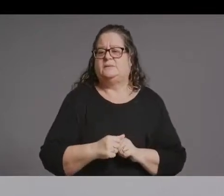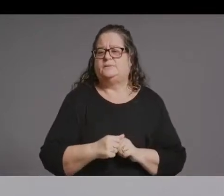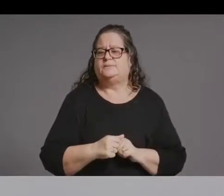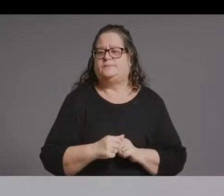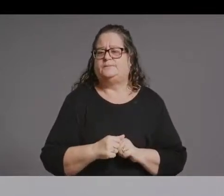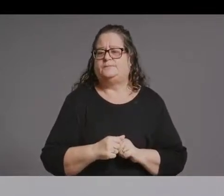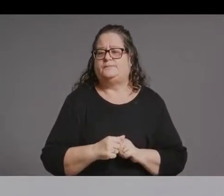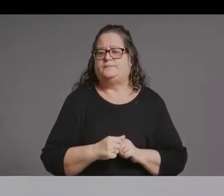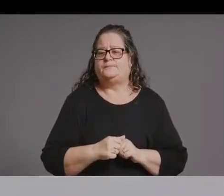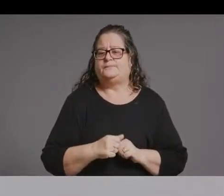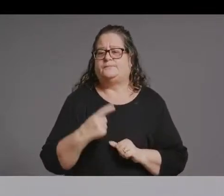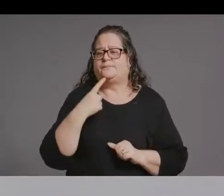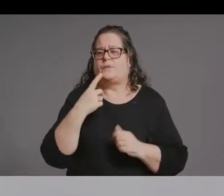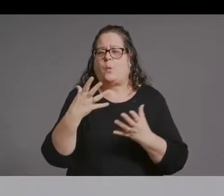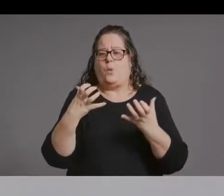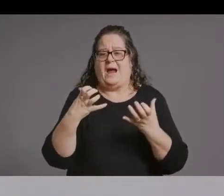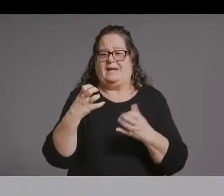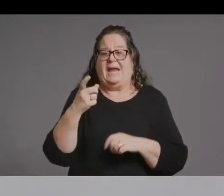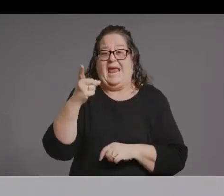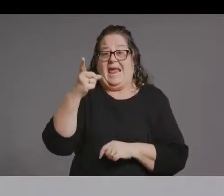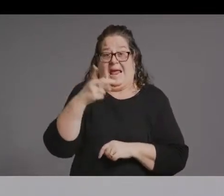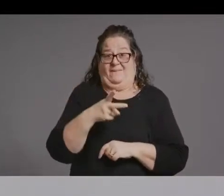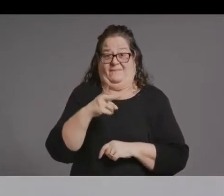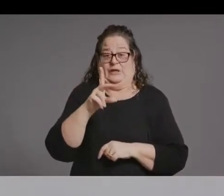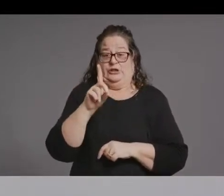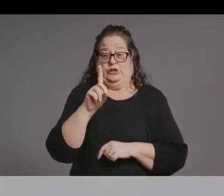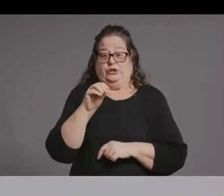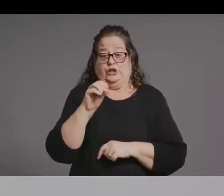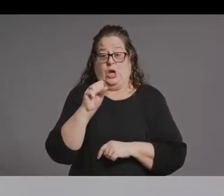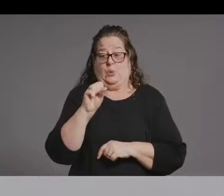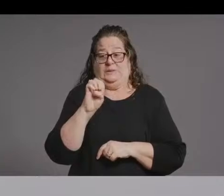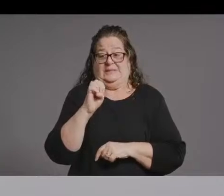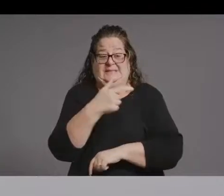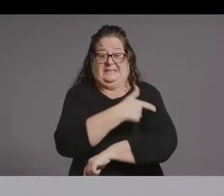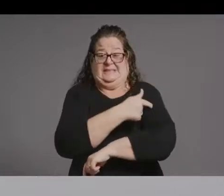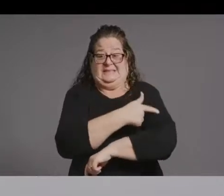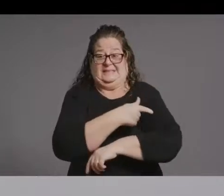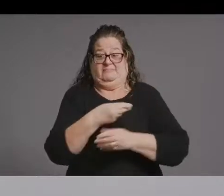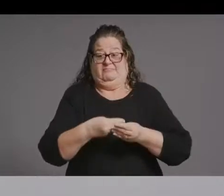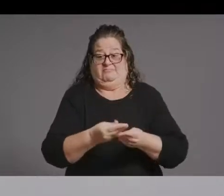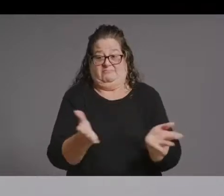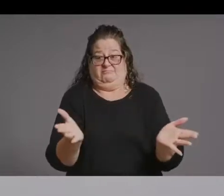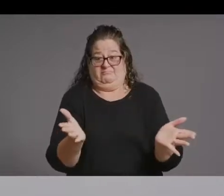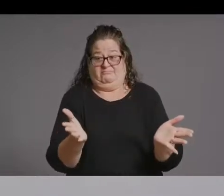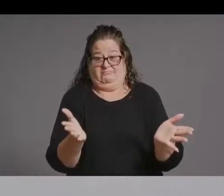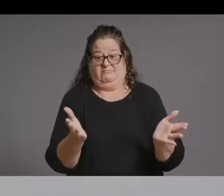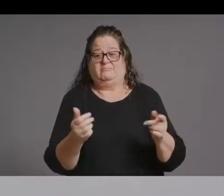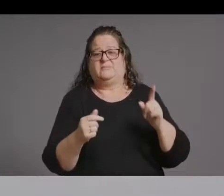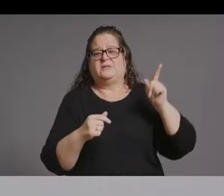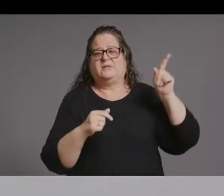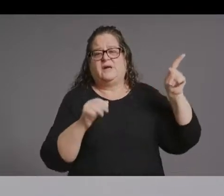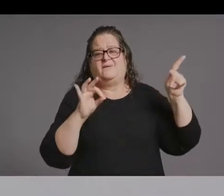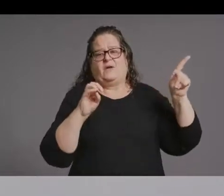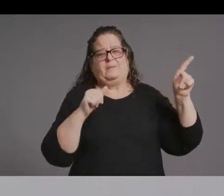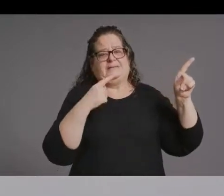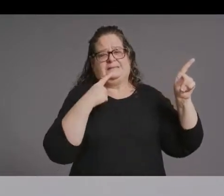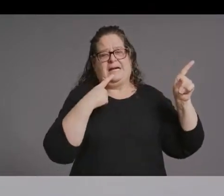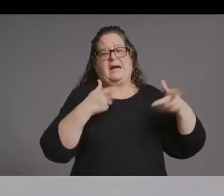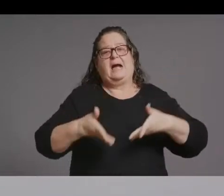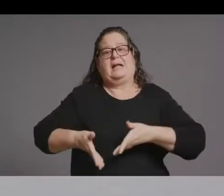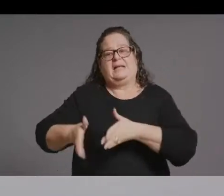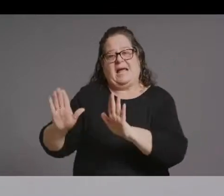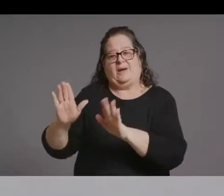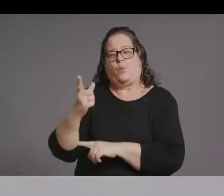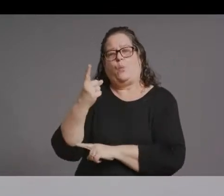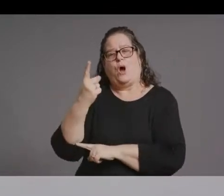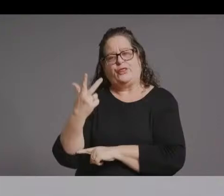manner. FEMA only allows a third of that. So there's a couple of things that we have to see if we can negotiate with FEMA